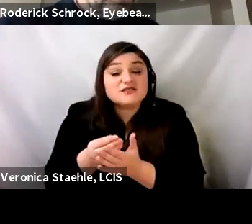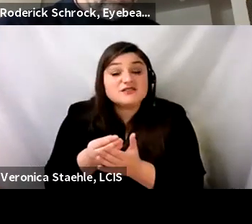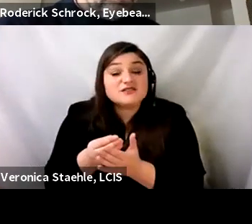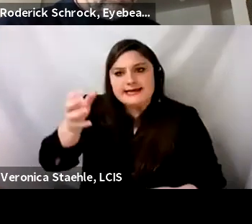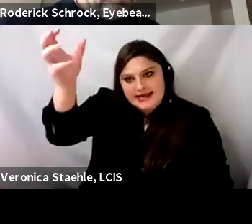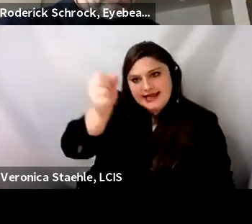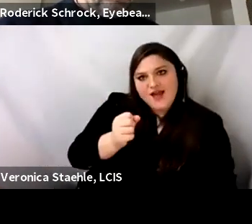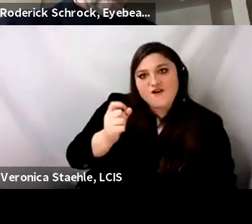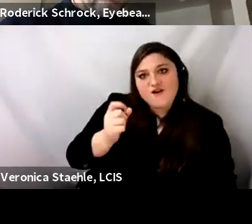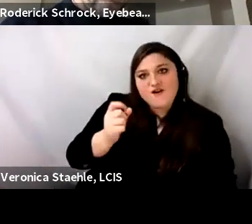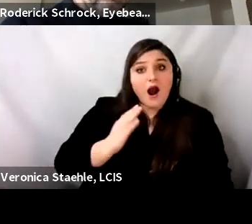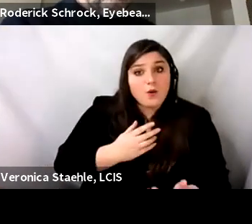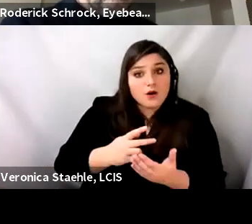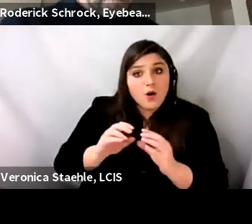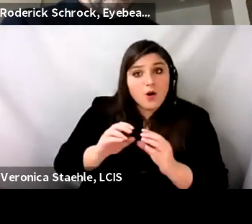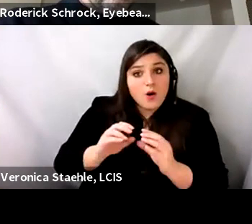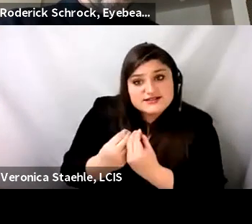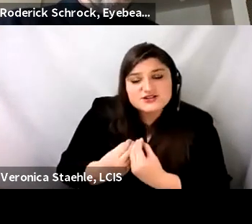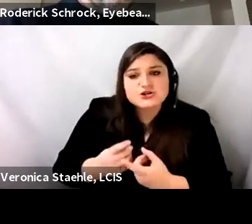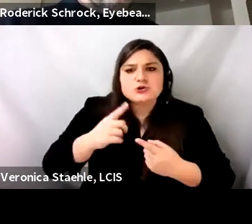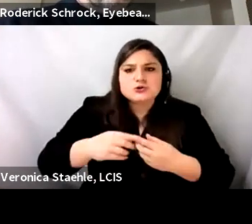our leaders, relatively new